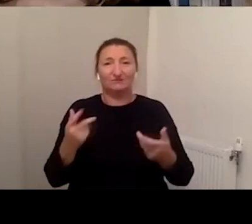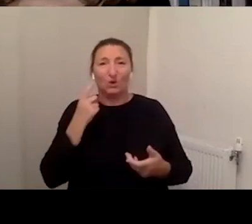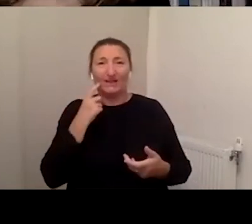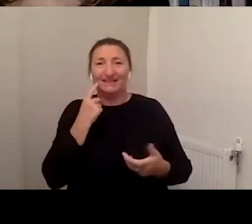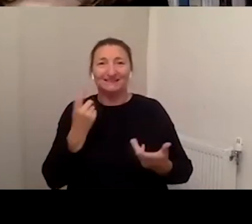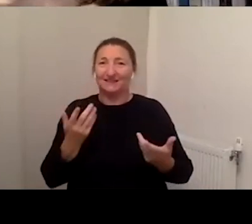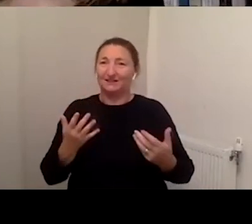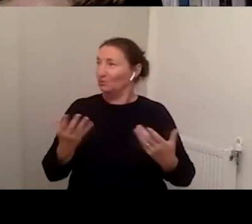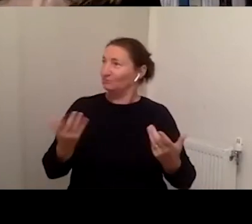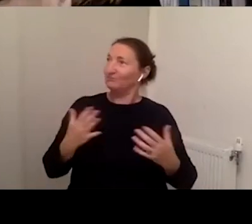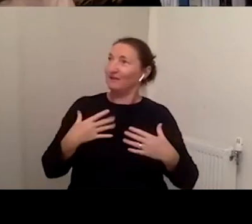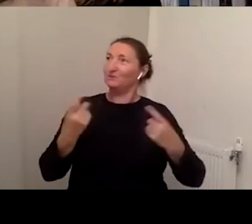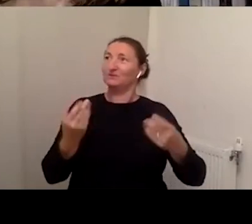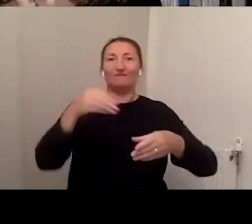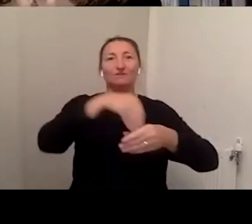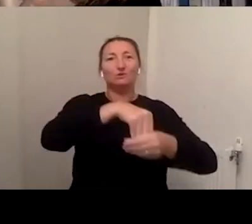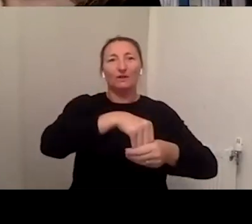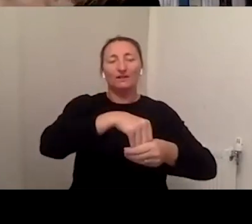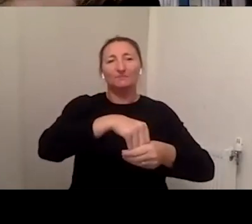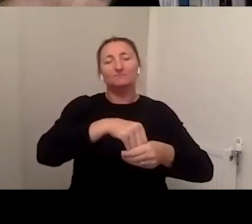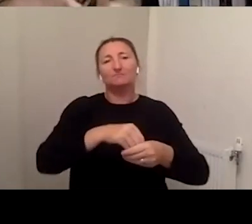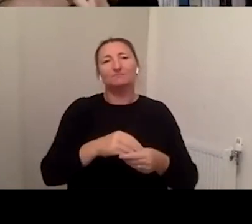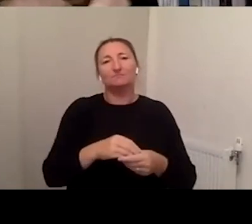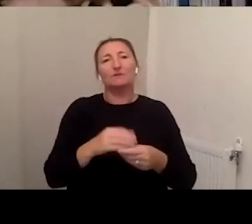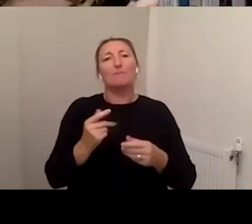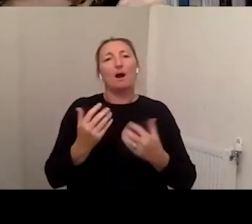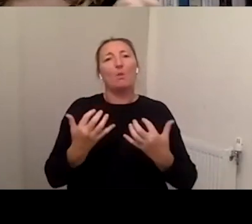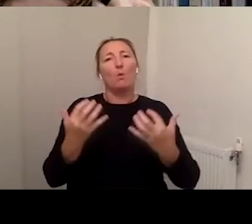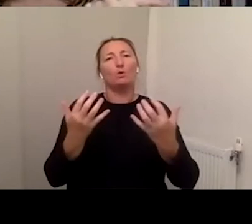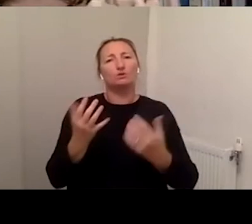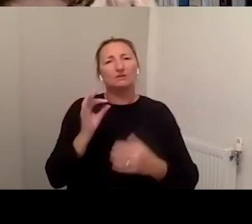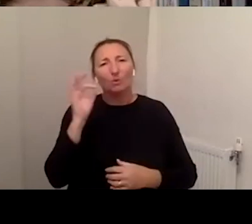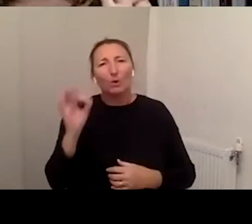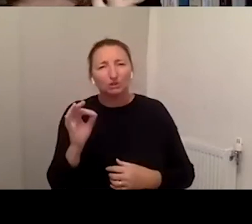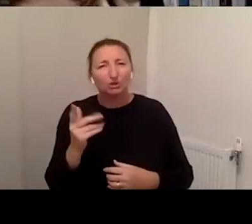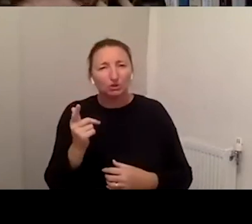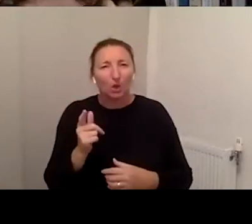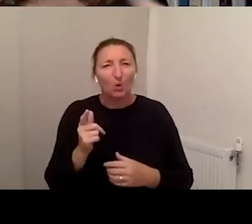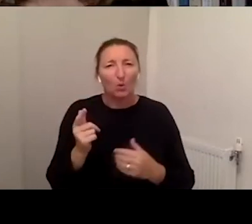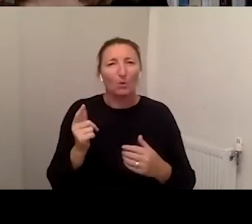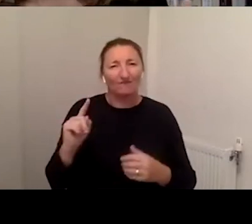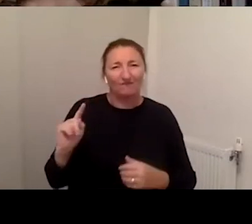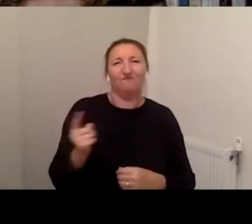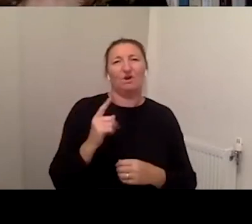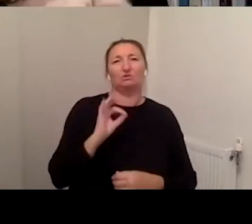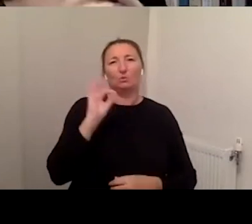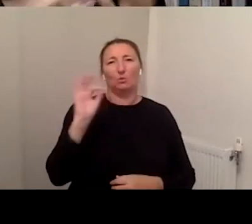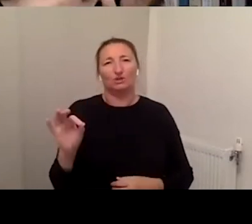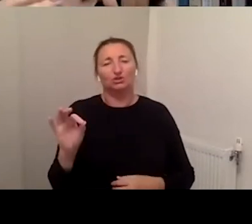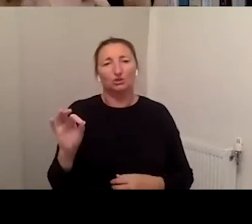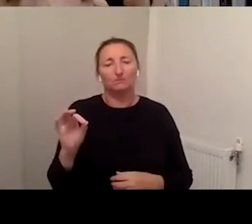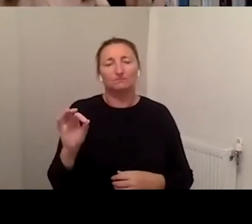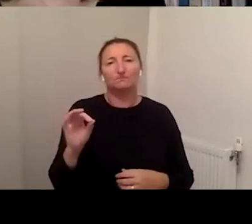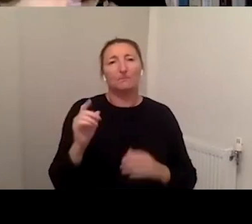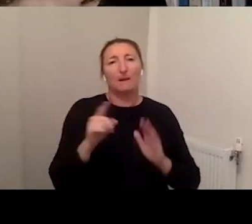in at all. And then we've got a question about nuclear back from the audience, and I'm hoping we might have a few more questions from the audience that will start to come in. But I wanted to